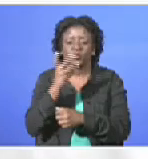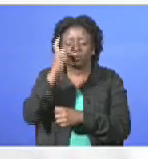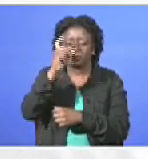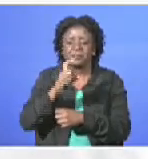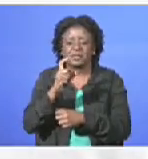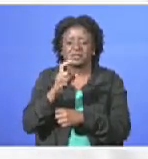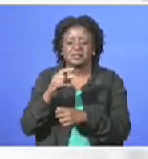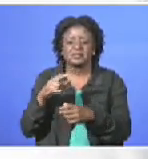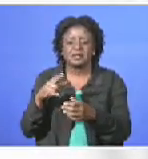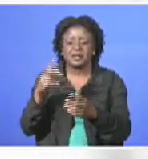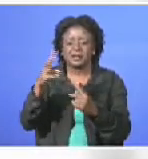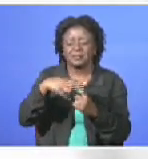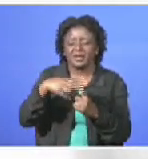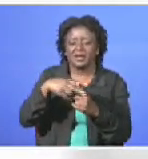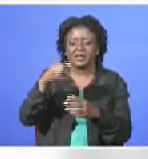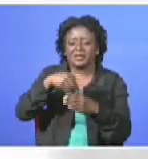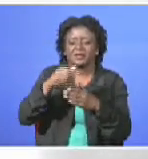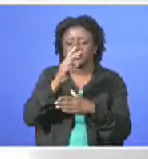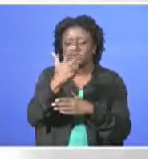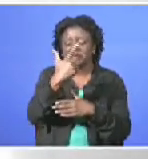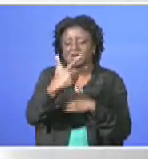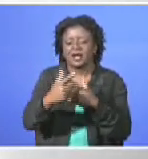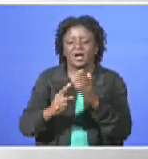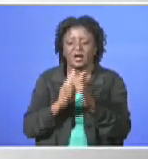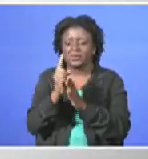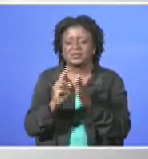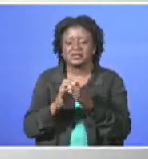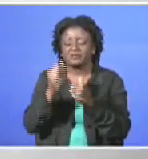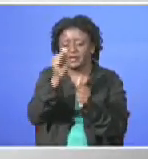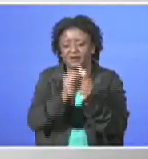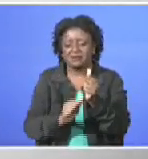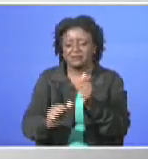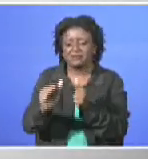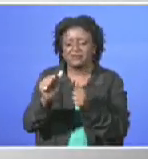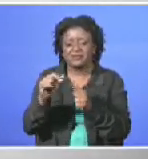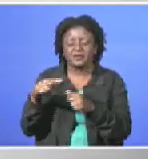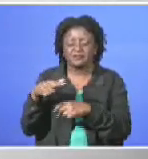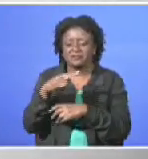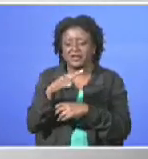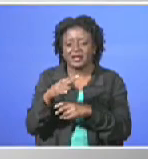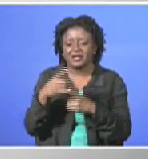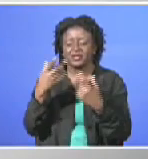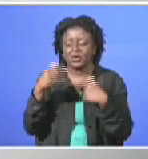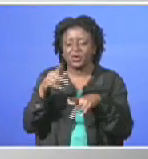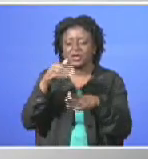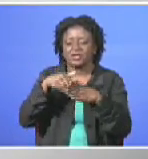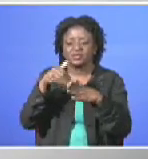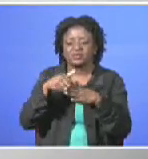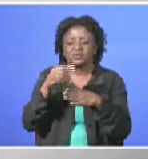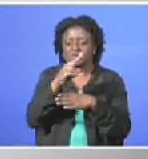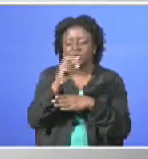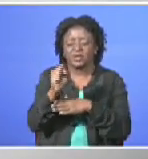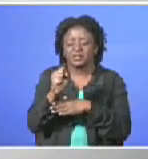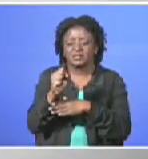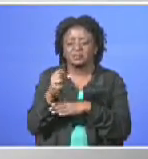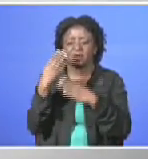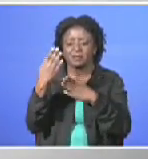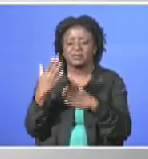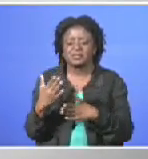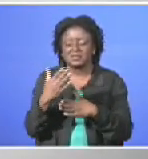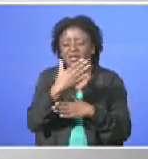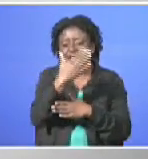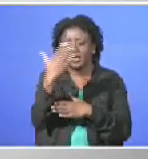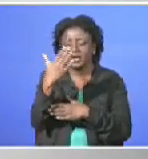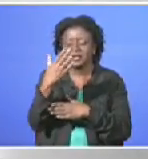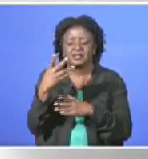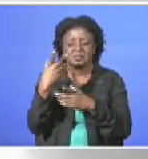flight segment going into the United States. Bahamasair management has determined that that is very restrictive and onerous